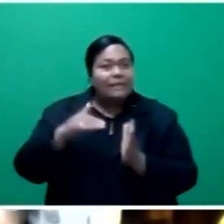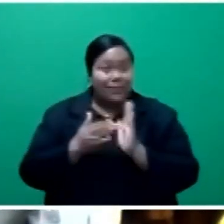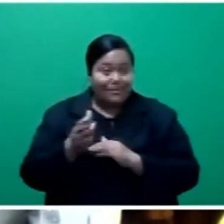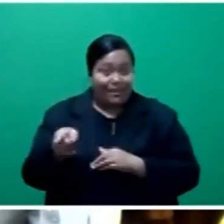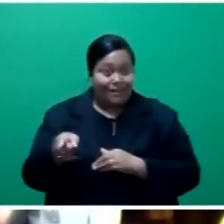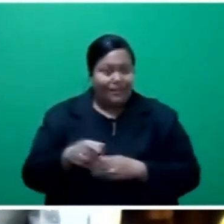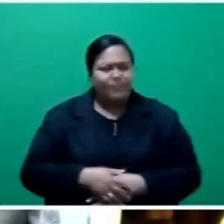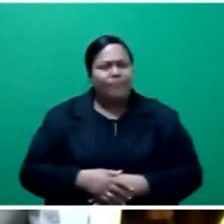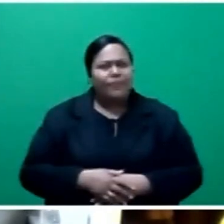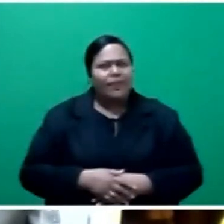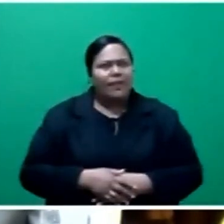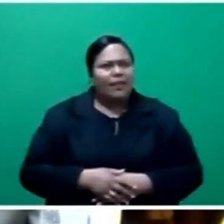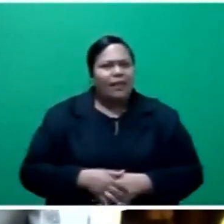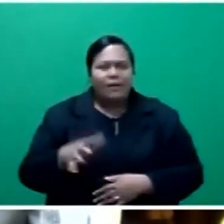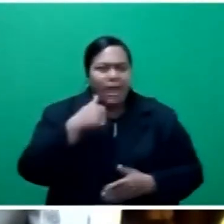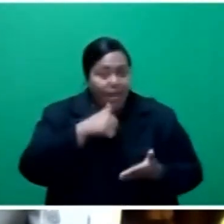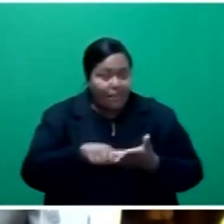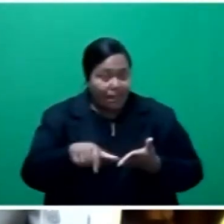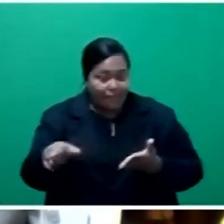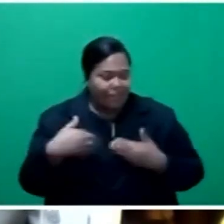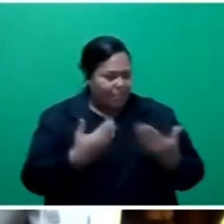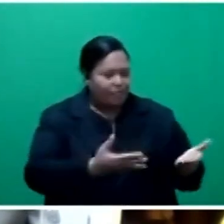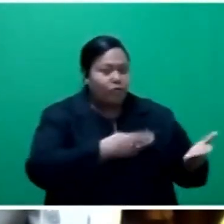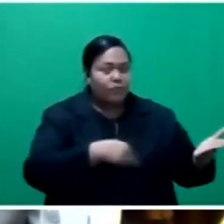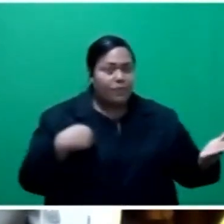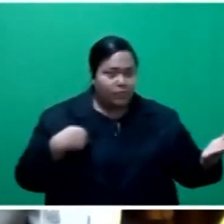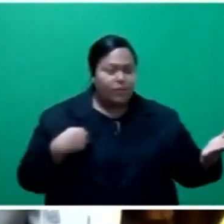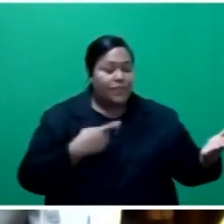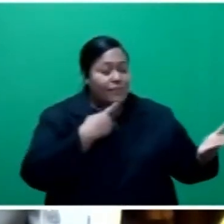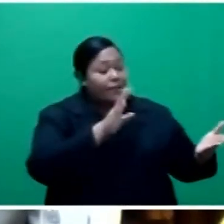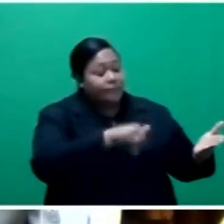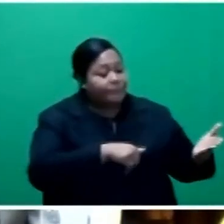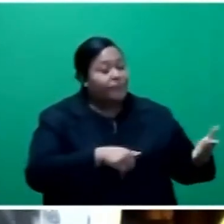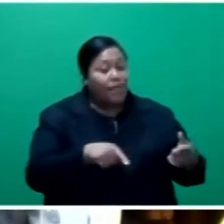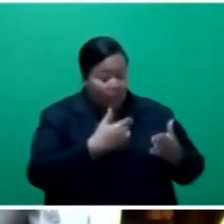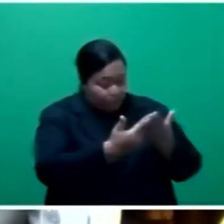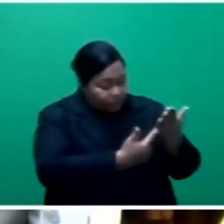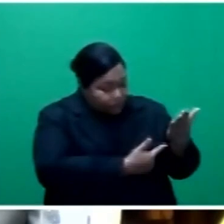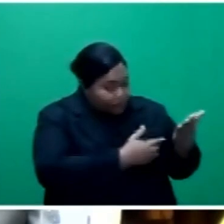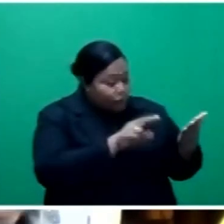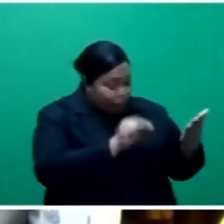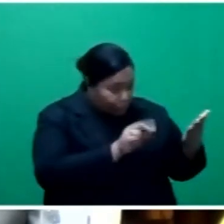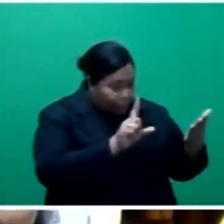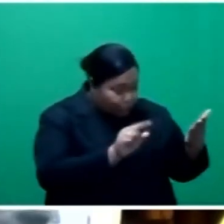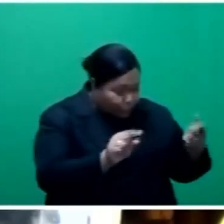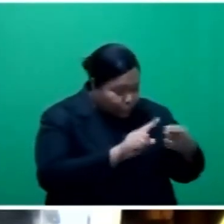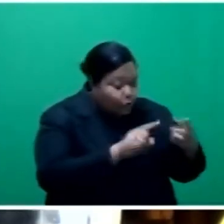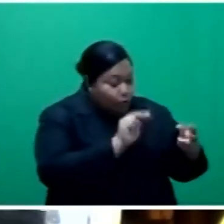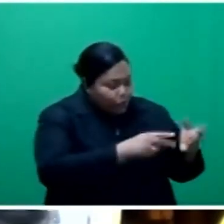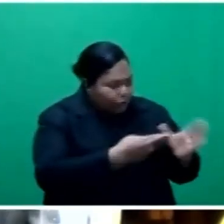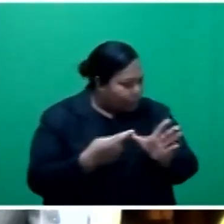is the draft management ladder, which they normally give to the ministry or the department, say, look, these are the things that we think we need to have a